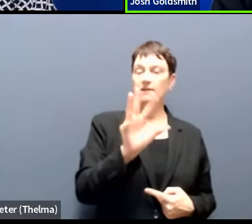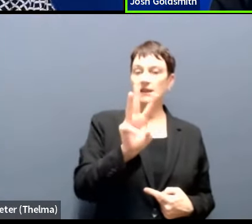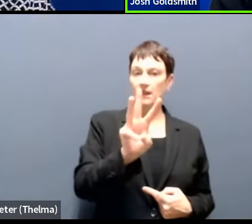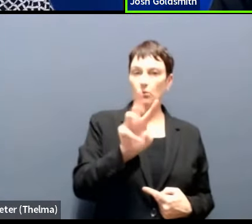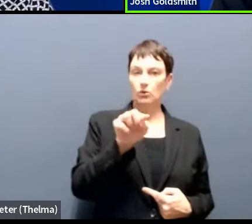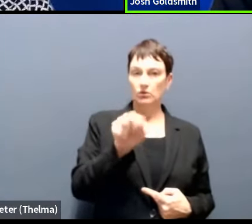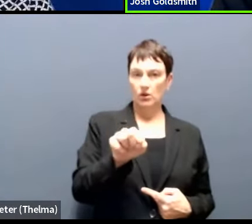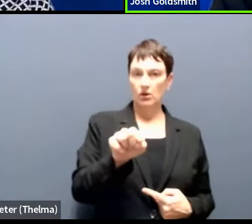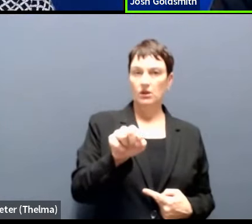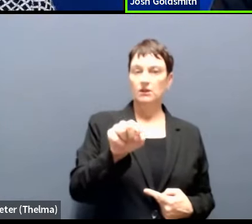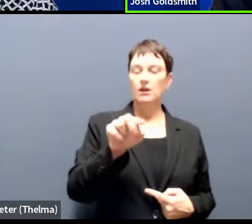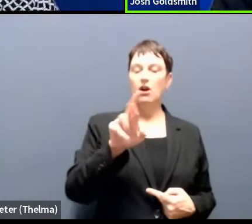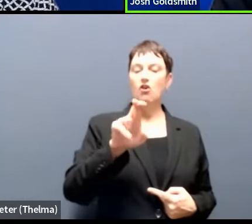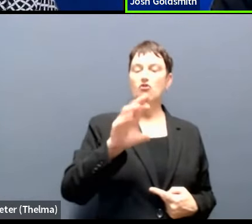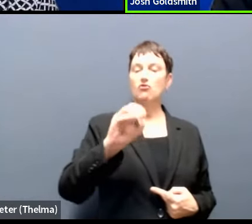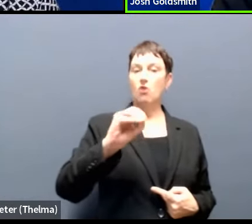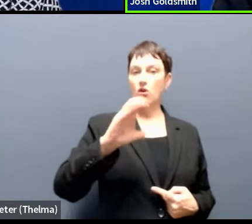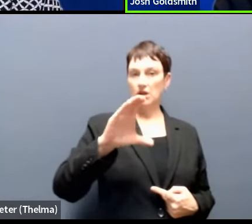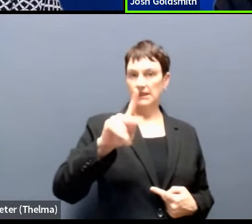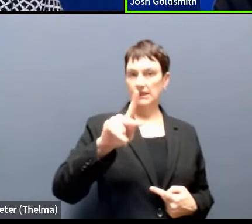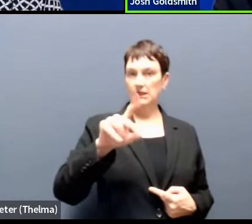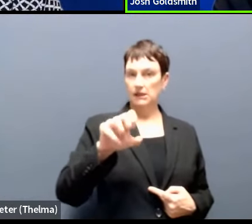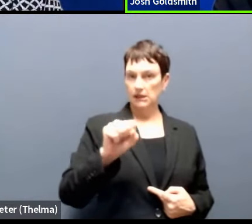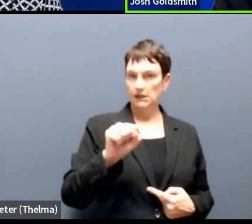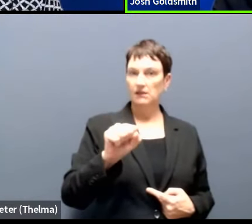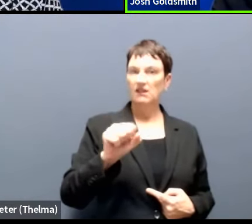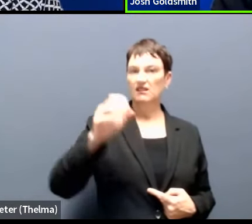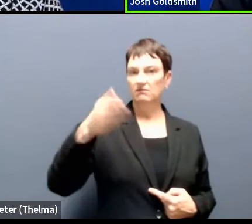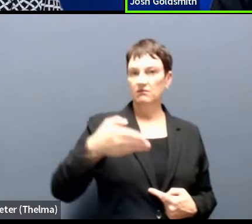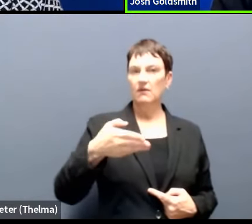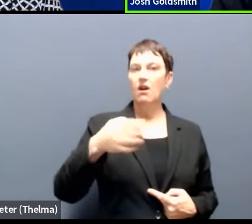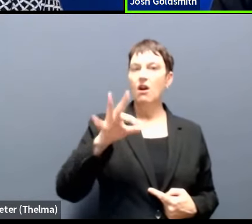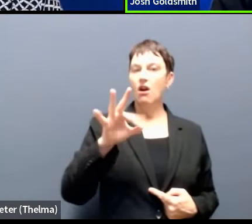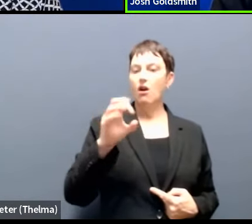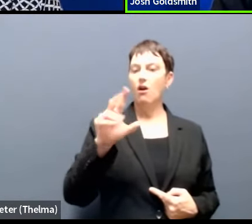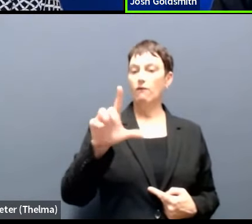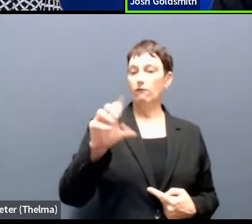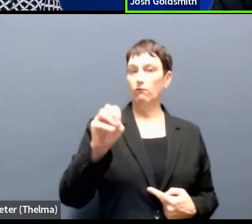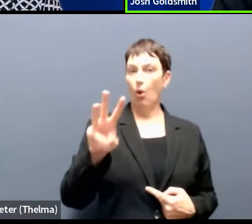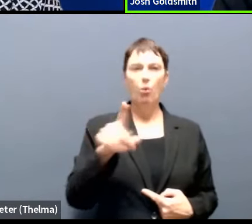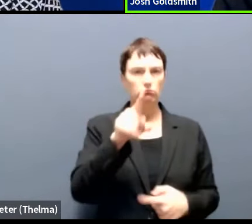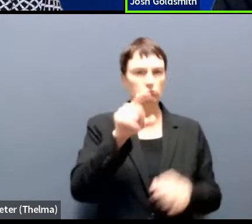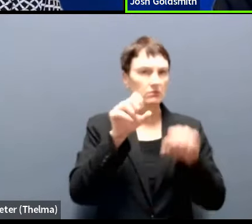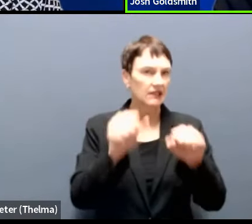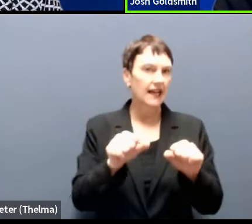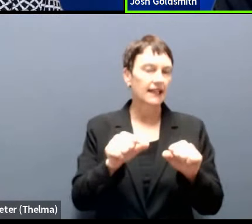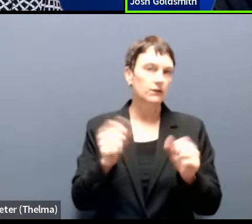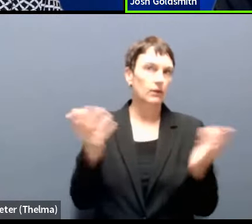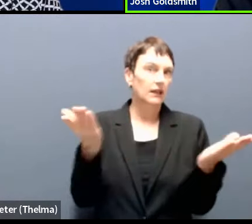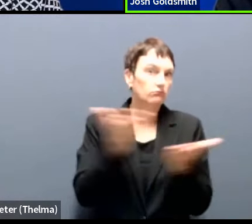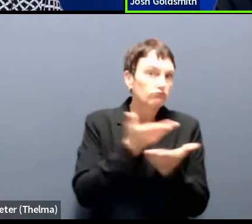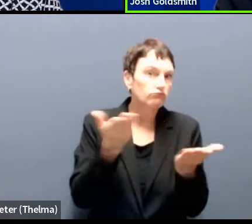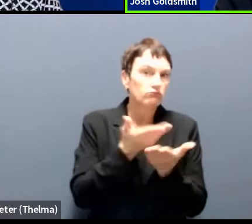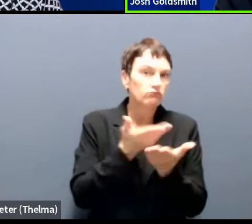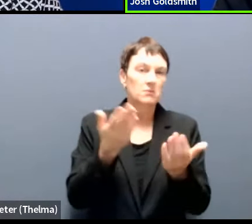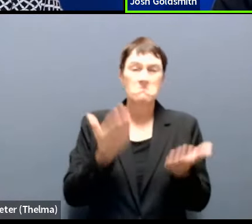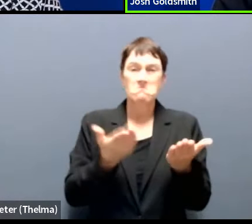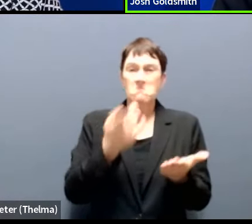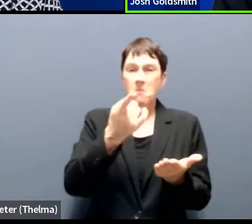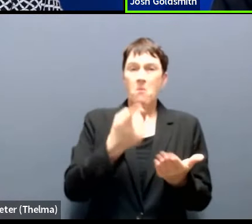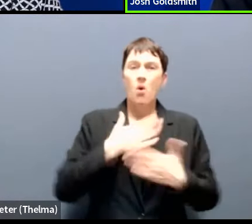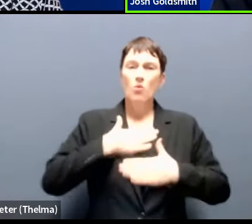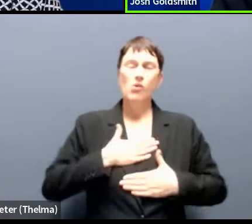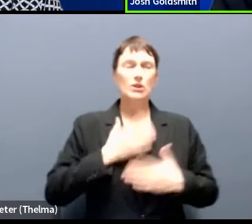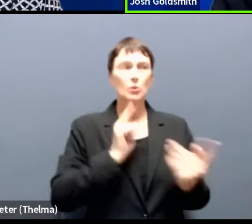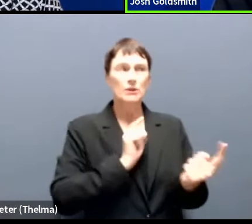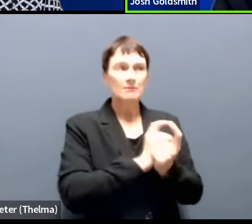tfw.rocks/flor. And you can, if you're interested in having a chance to be in a raffle to work one-on-one with her to discuss any